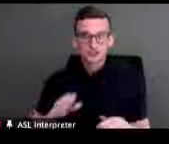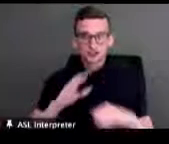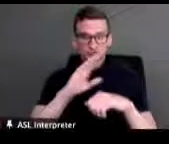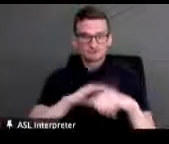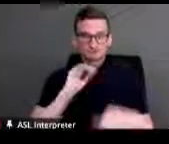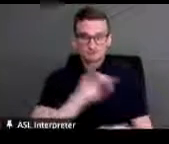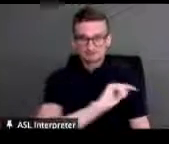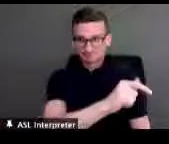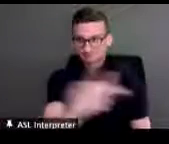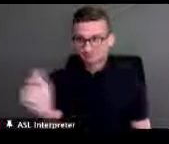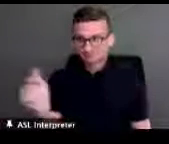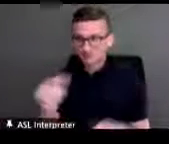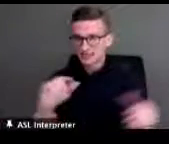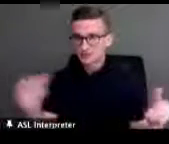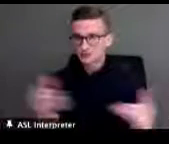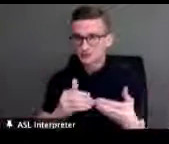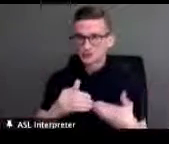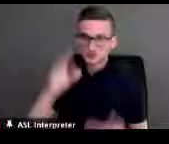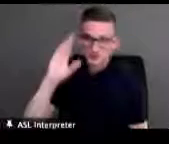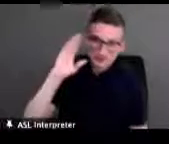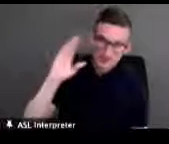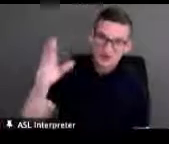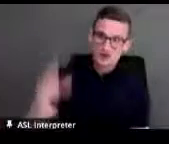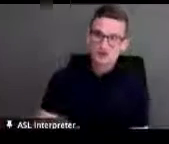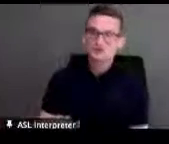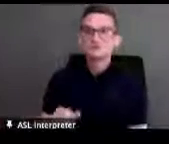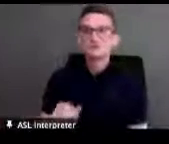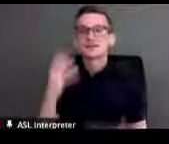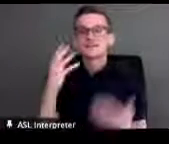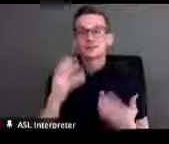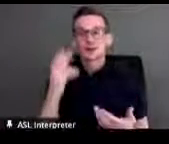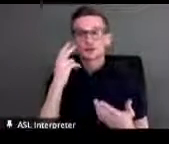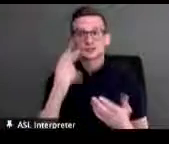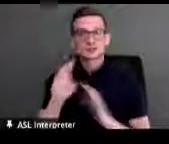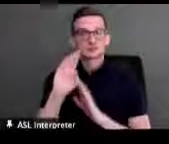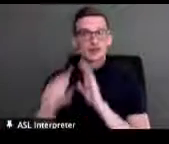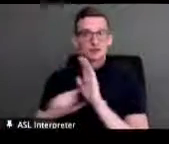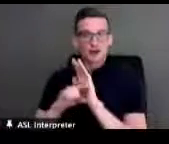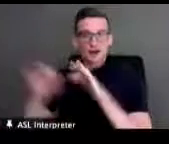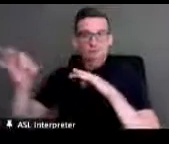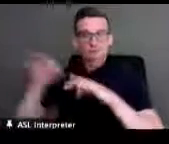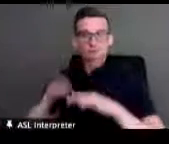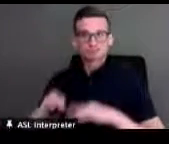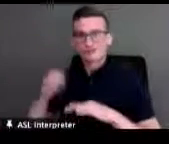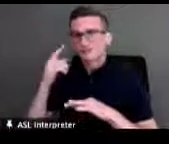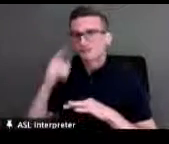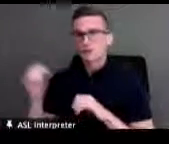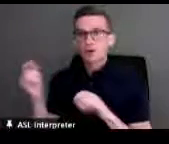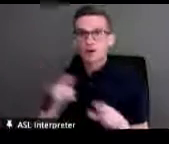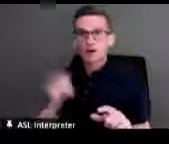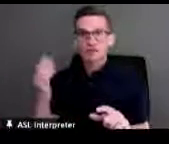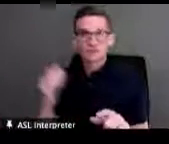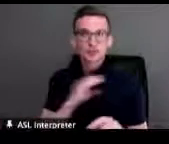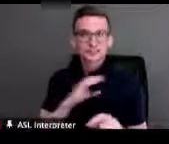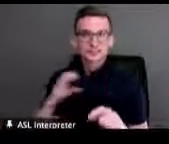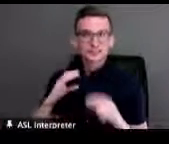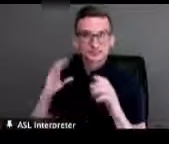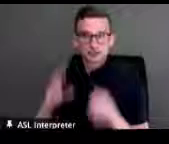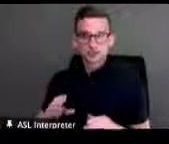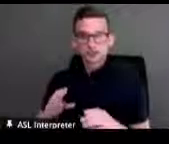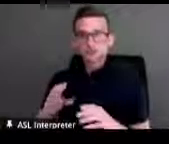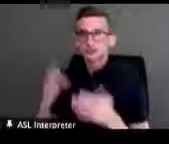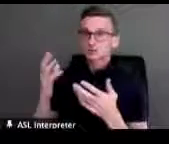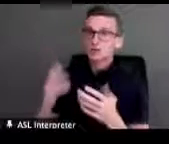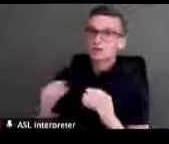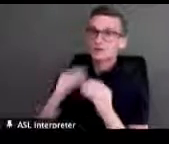say hello. To see the biographies of all 14 commissioners, or for additional information, or to sign